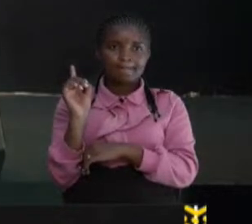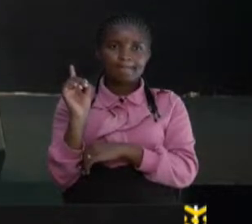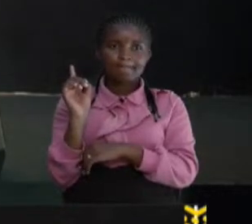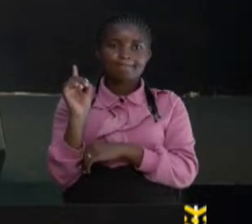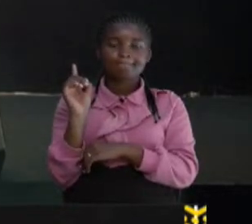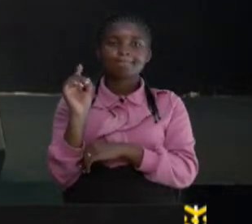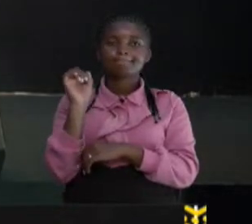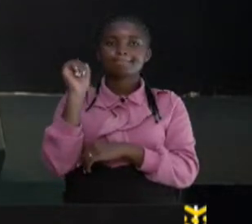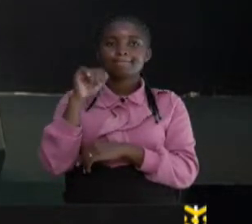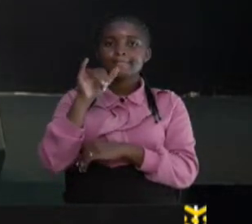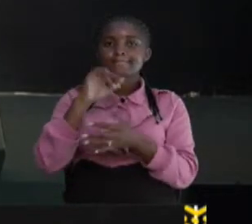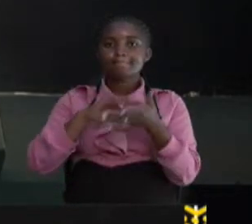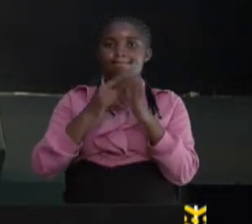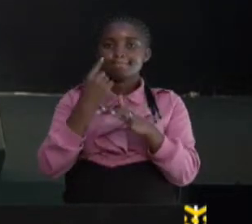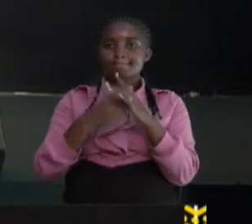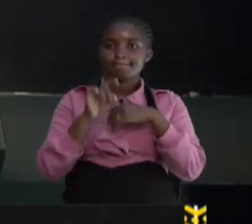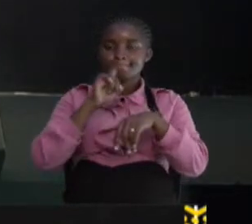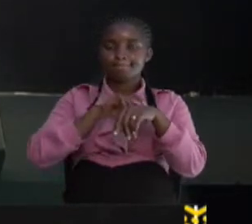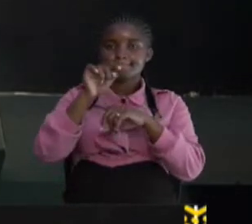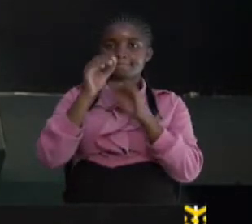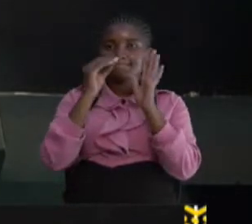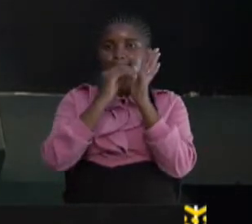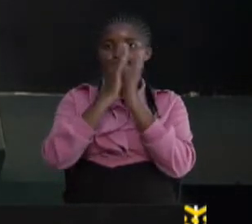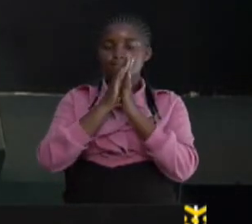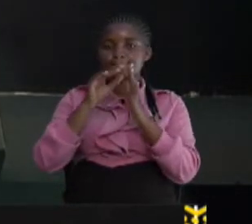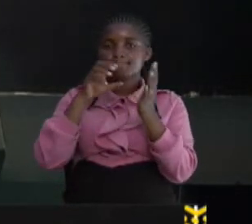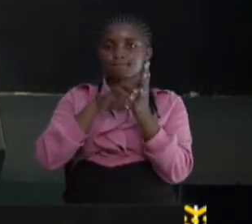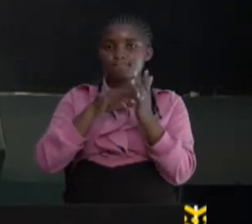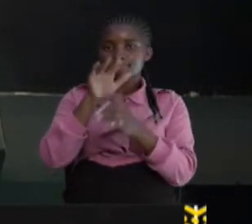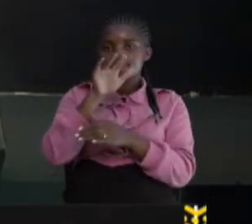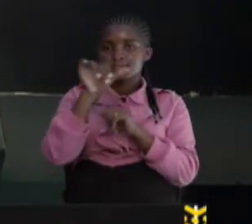means is when you're posting content around or